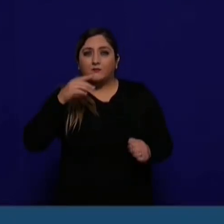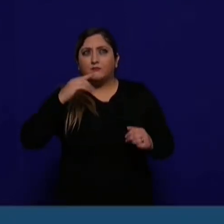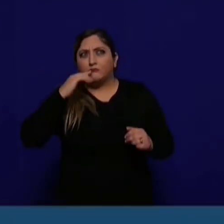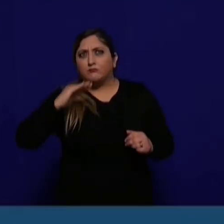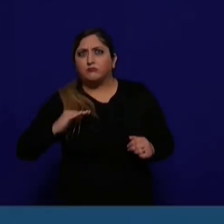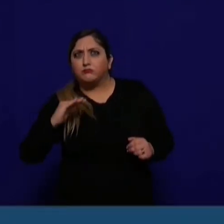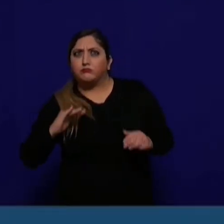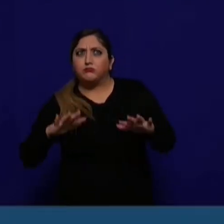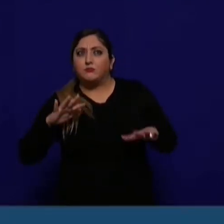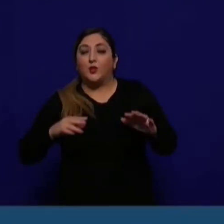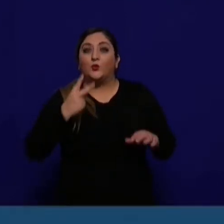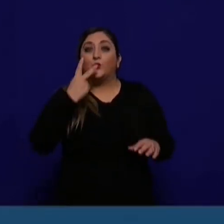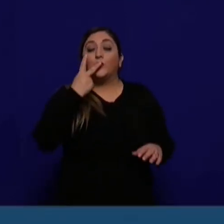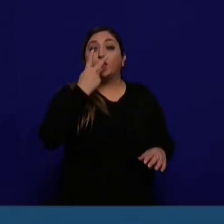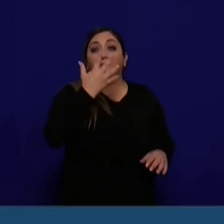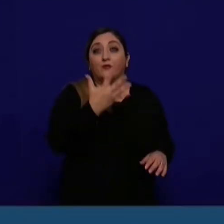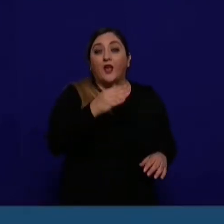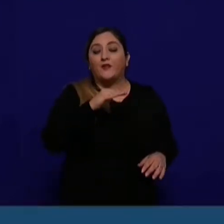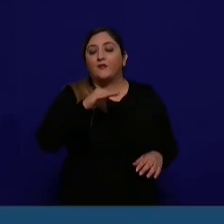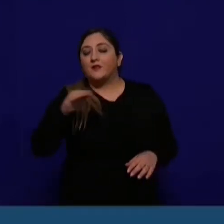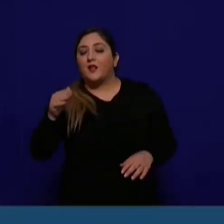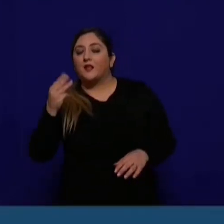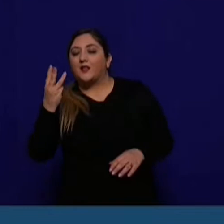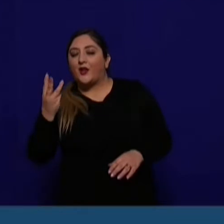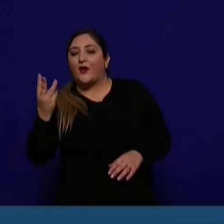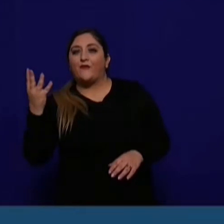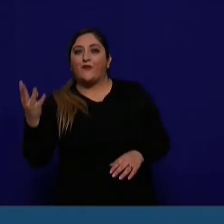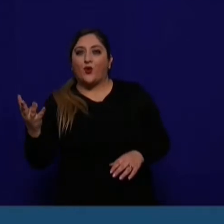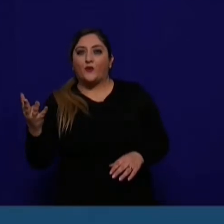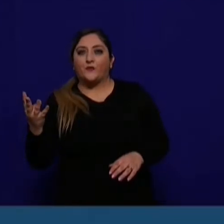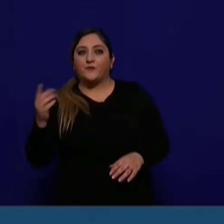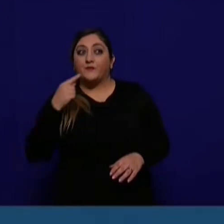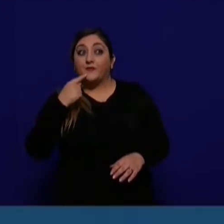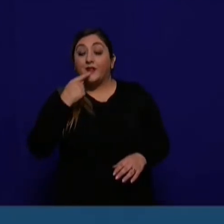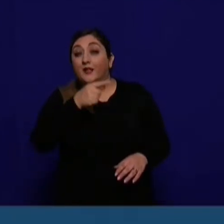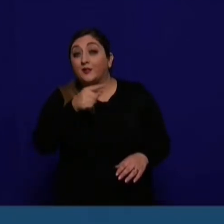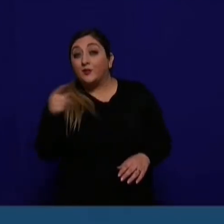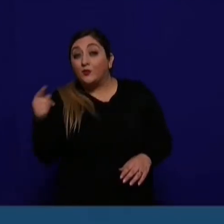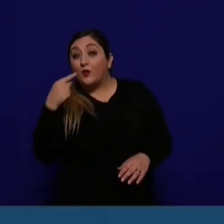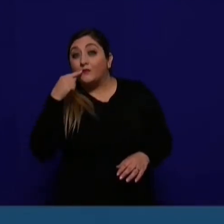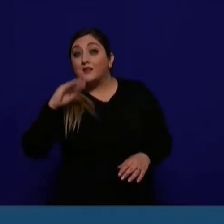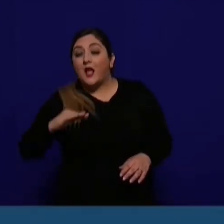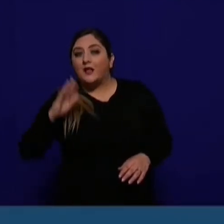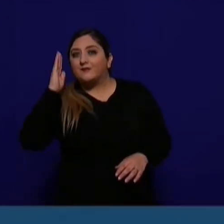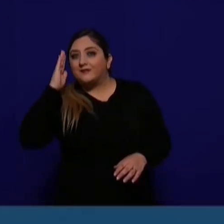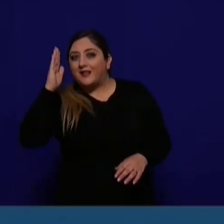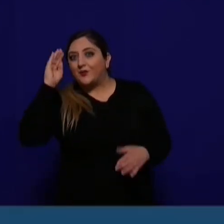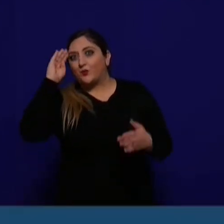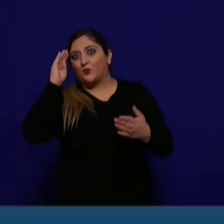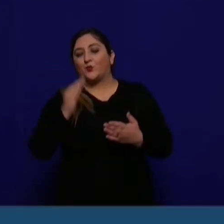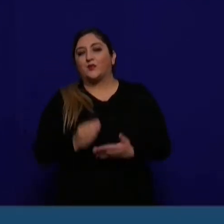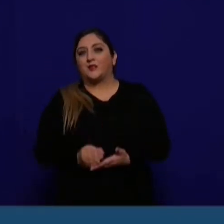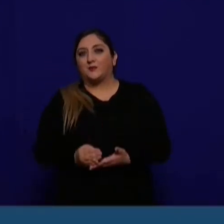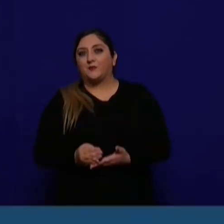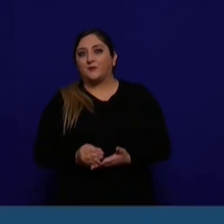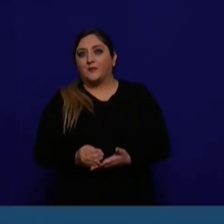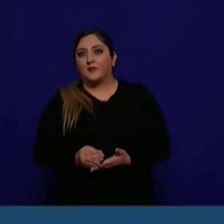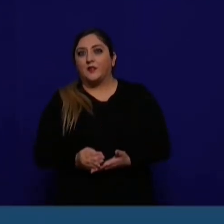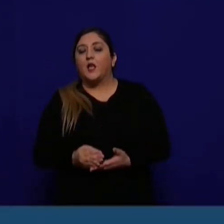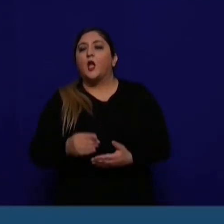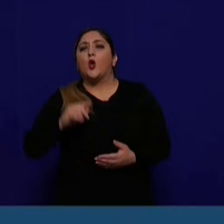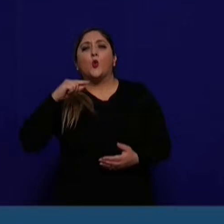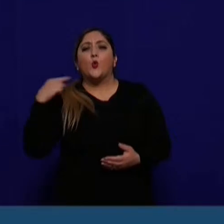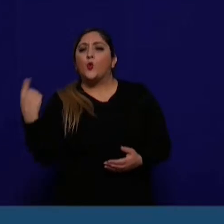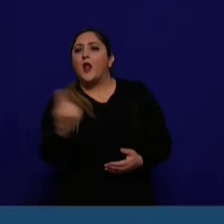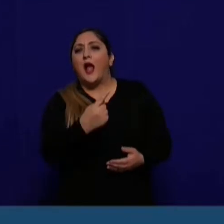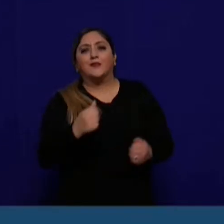ta' 25 u 34 years. U allura nappella wkoll lil dan il-grupp biex aħna nieħdu ħsieb l-etajiet kollha,